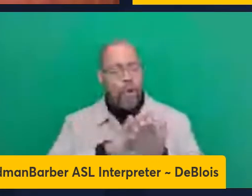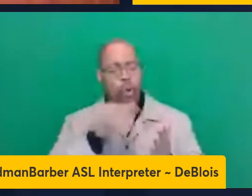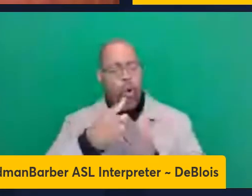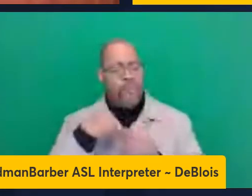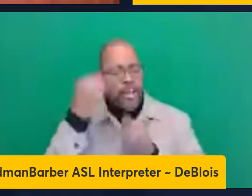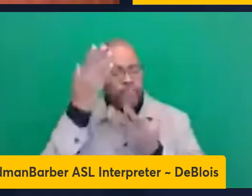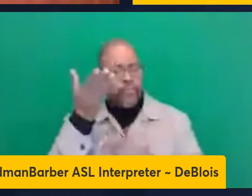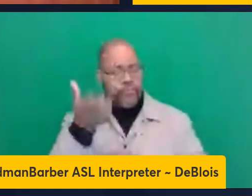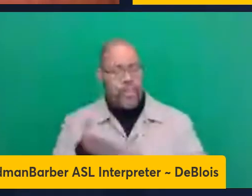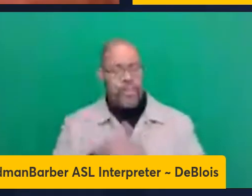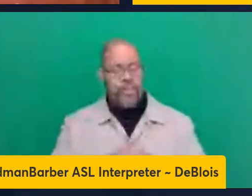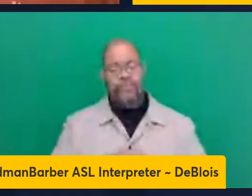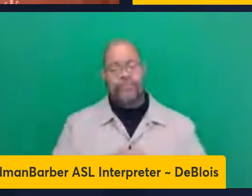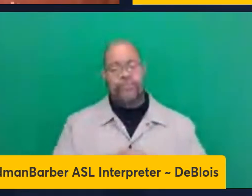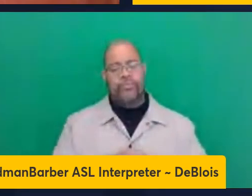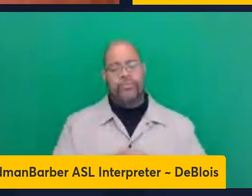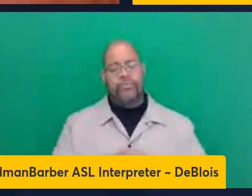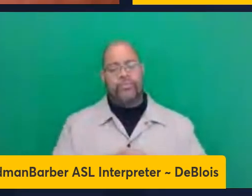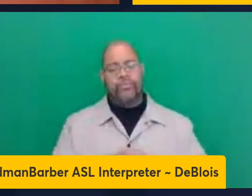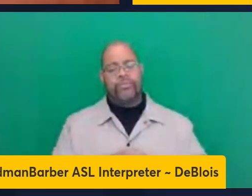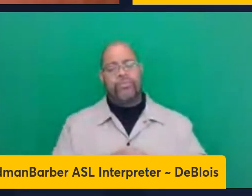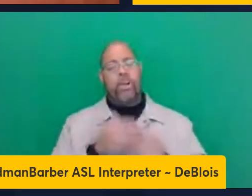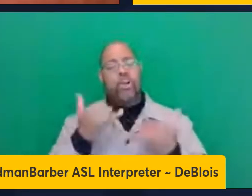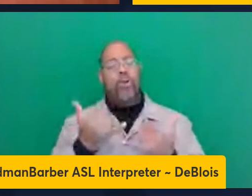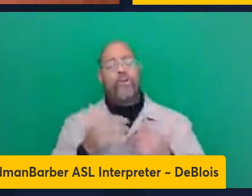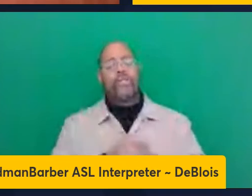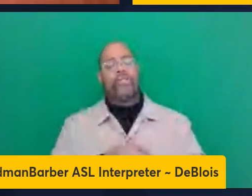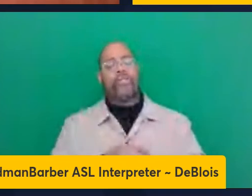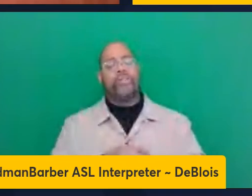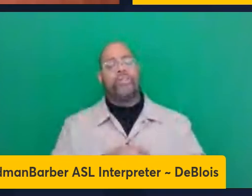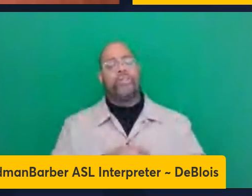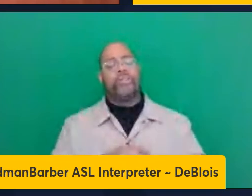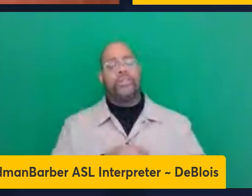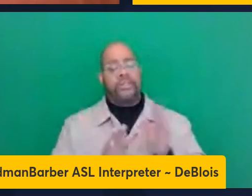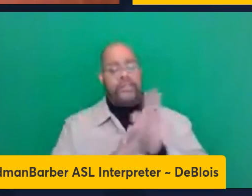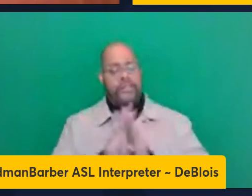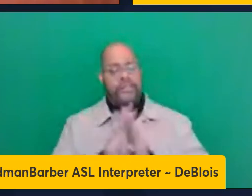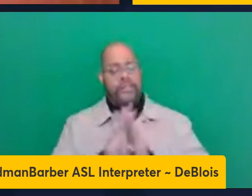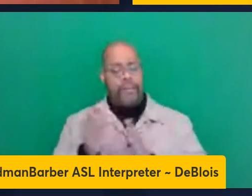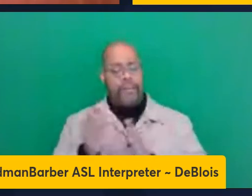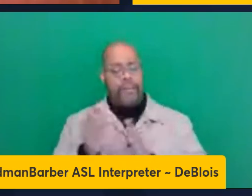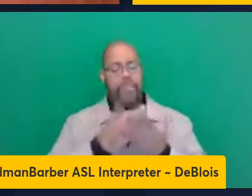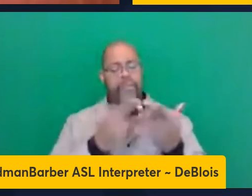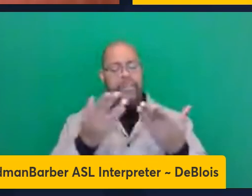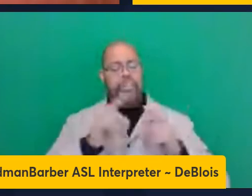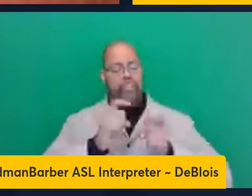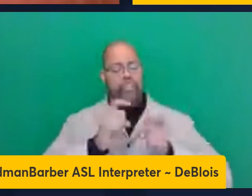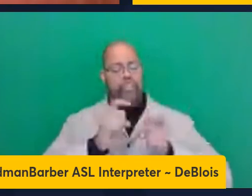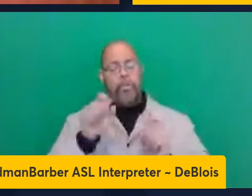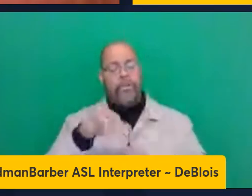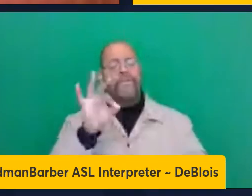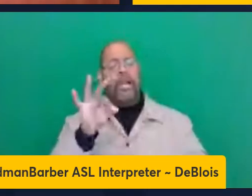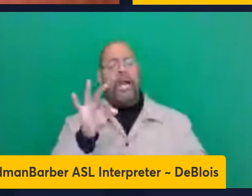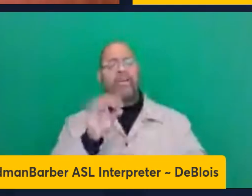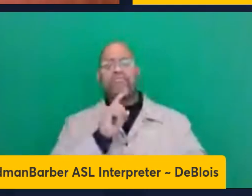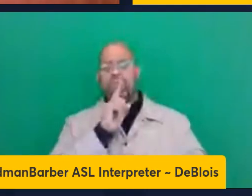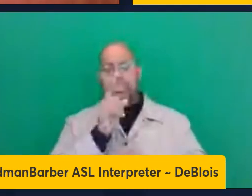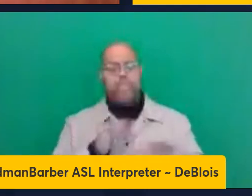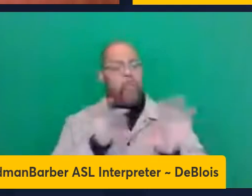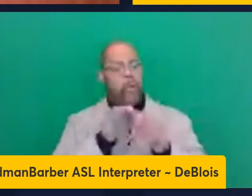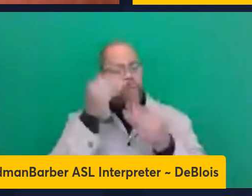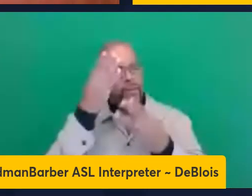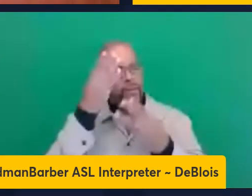there. It's currently being redeveloped, so there are some things changing, but you'll find very relevant information